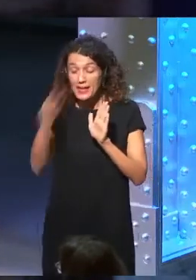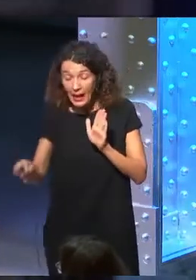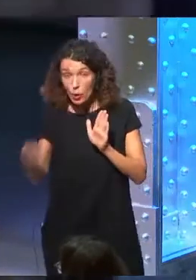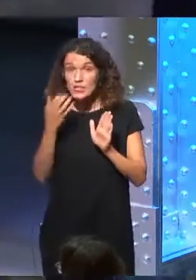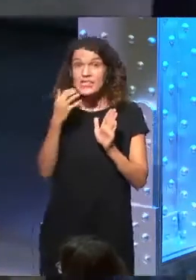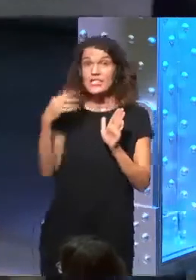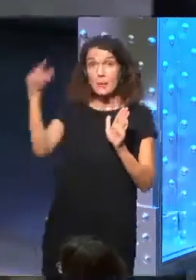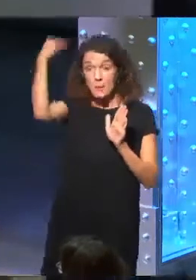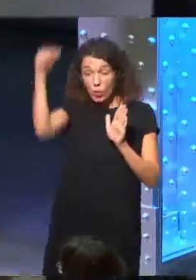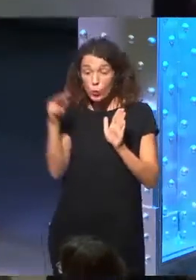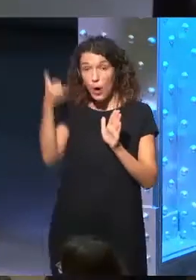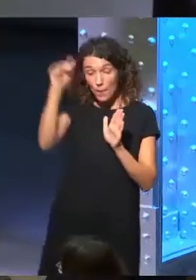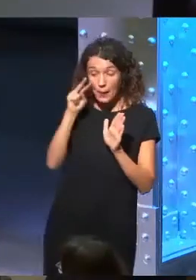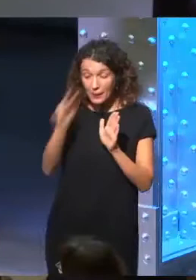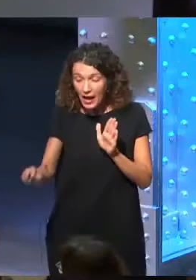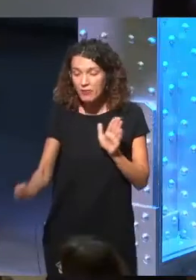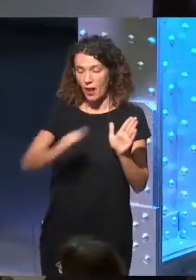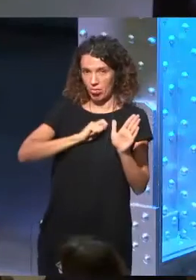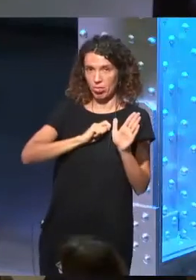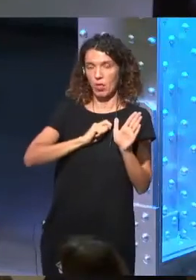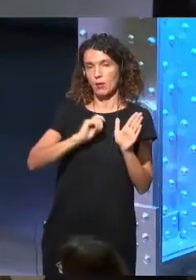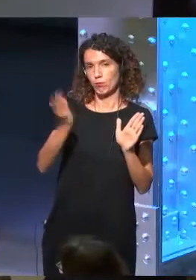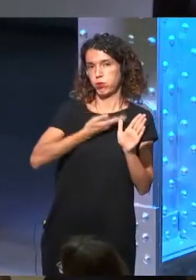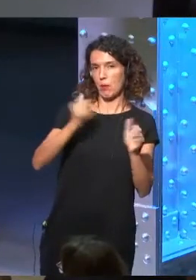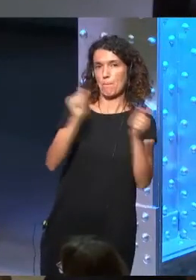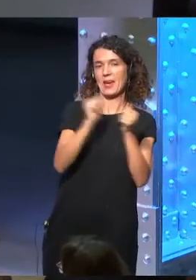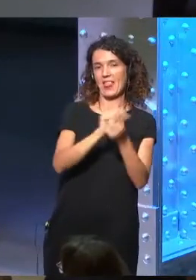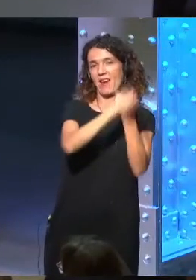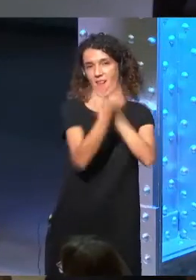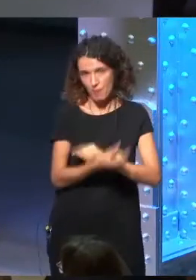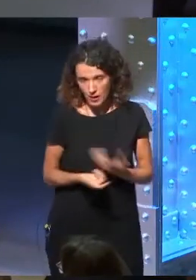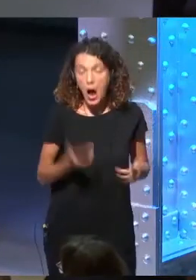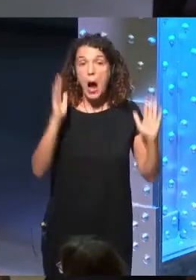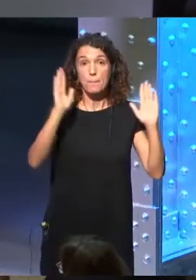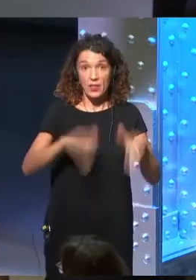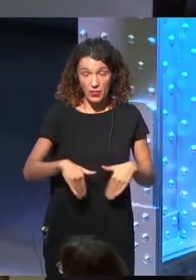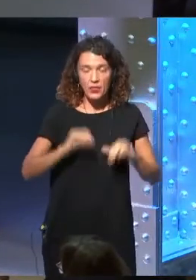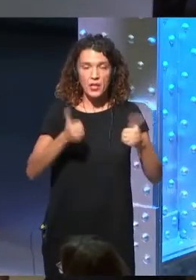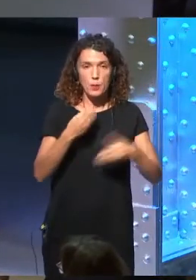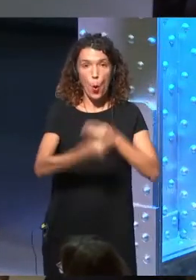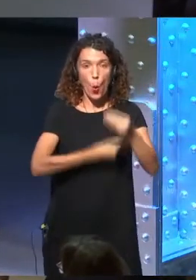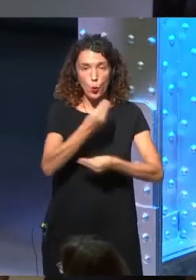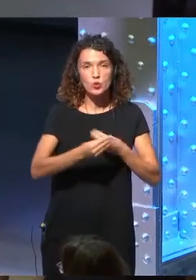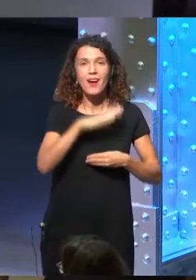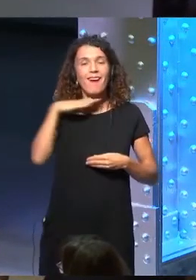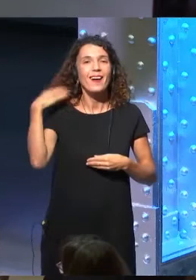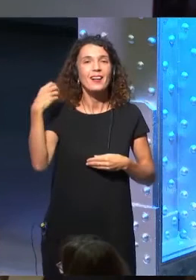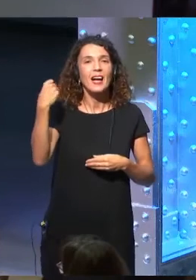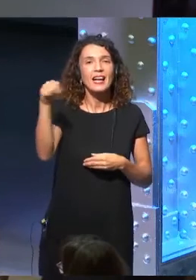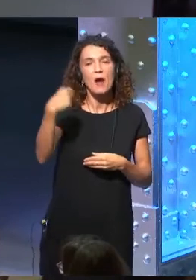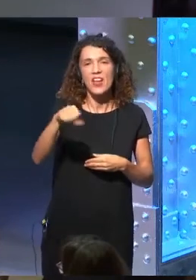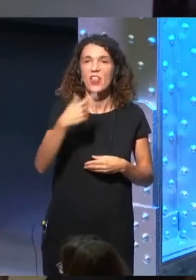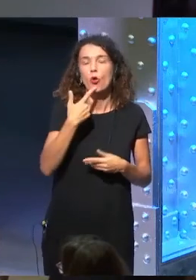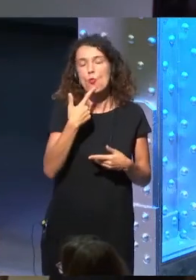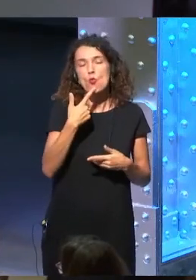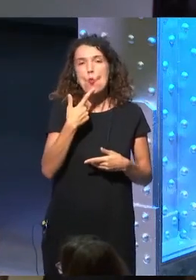turned him to stone. At first, he used the head as a weapon, since even in